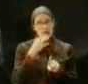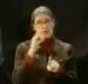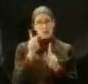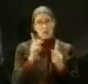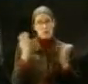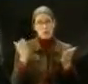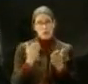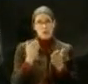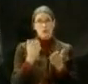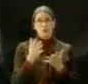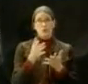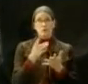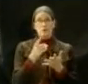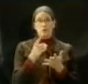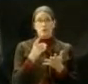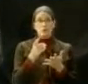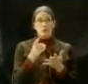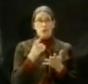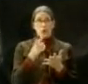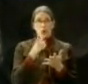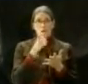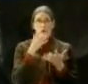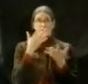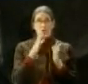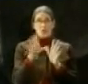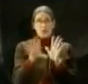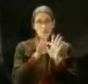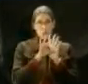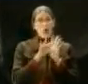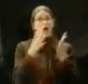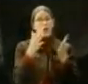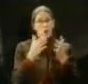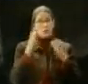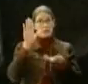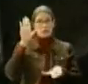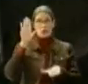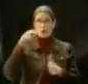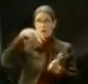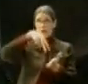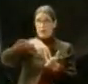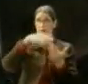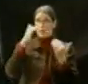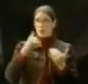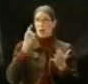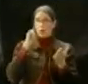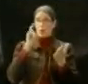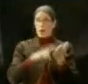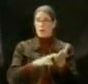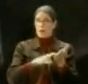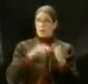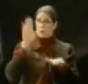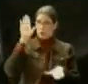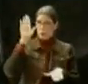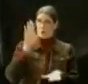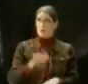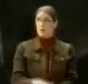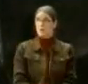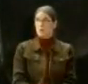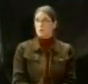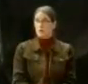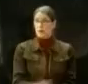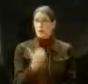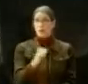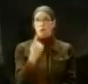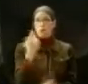that have been appointed that would like to be sworn in, that they stand up now and be recognized and get sworn in. Is